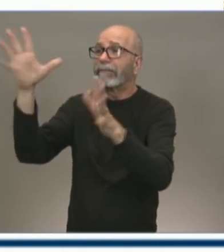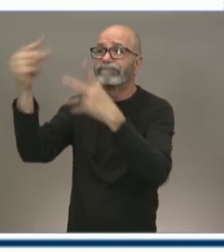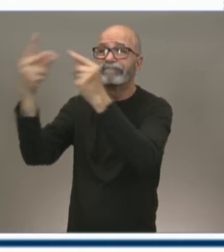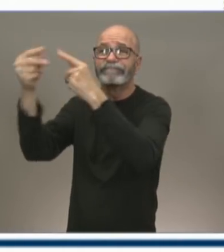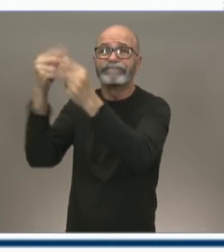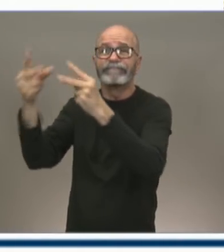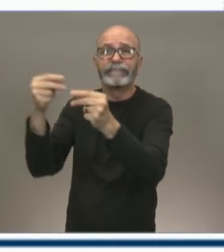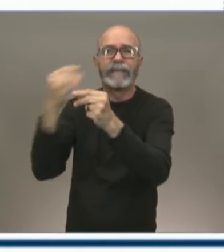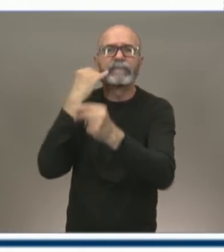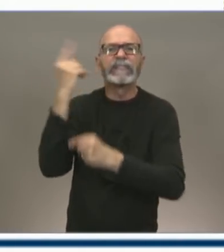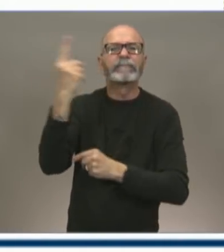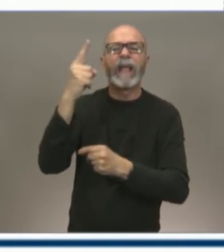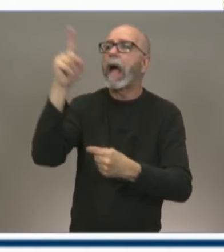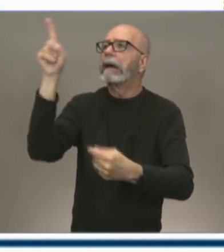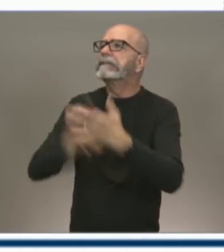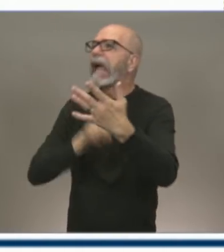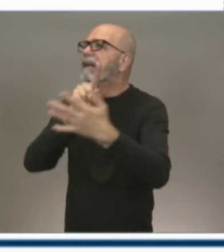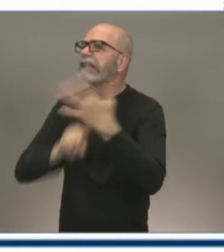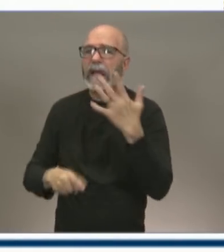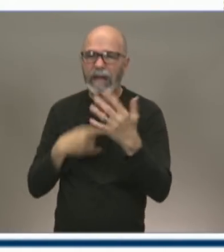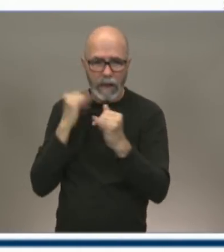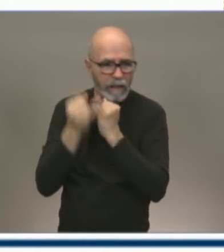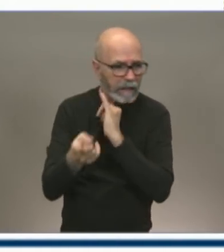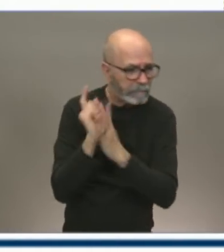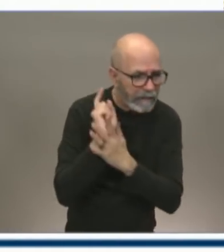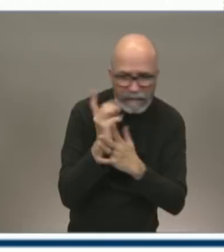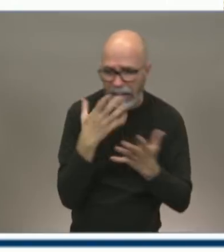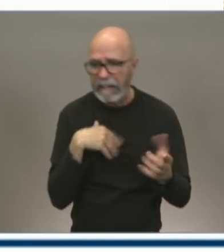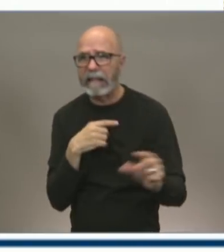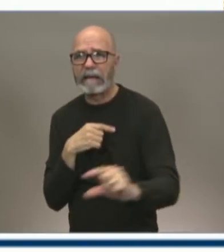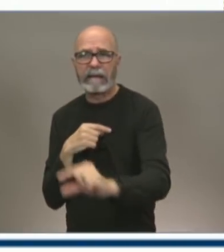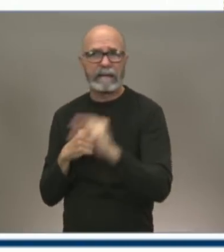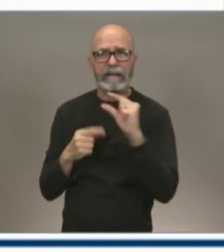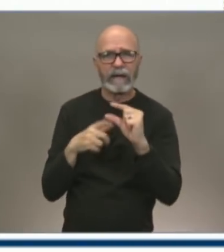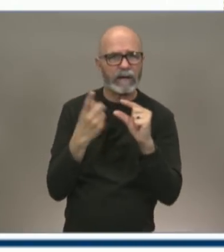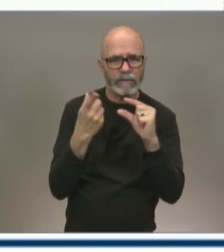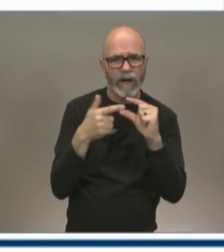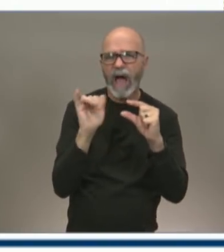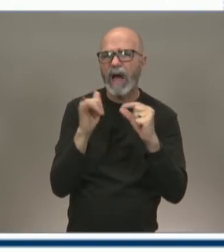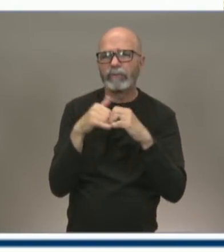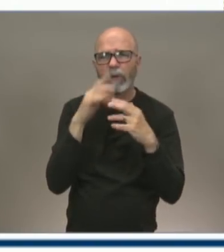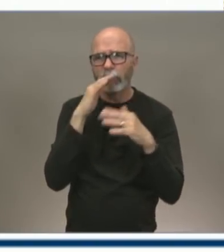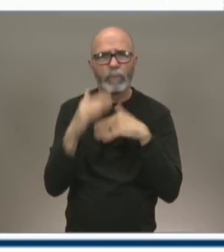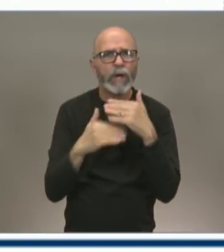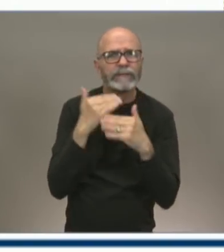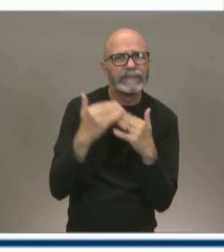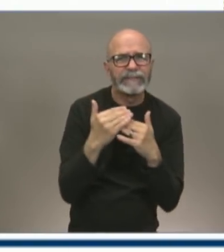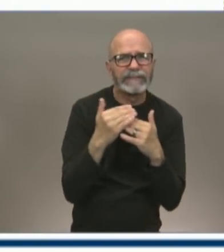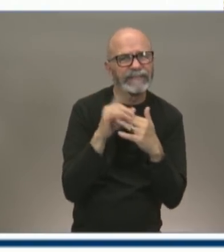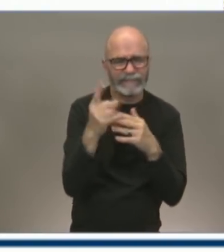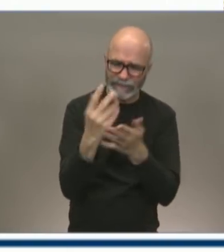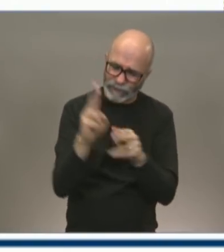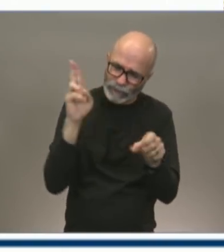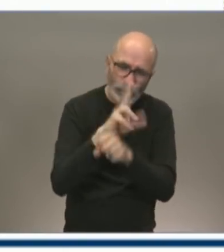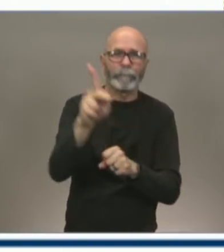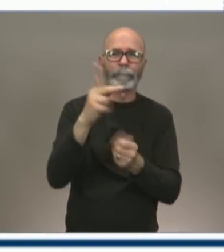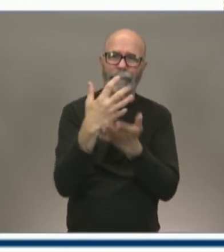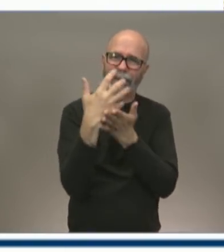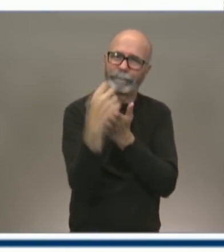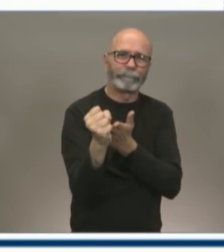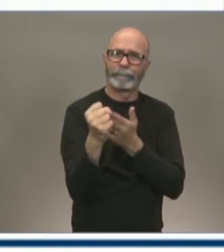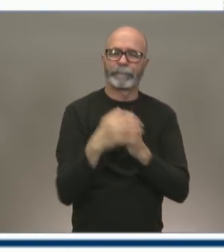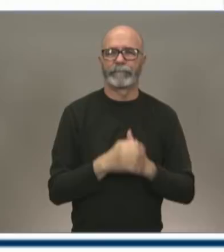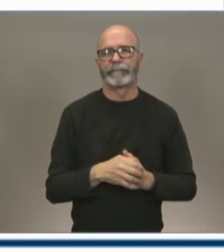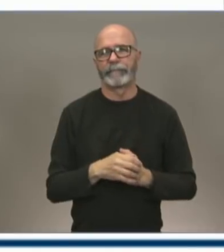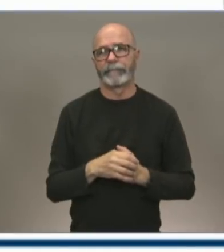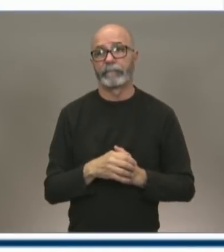I'm wondering if you can talk about this process and how the province is ensuring all doses are used. So in all of our clinics, we rely